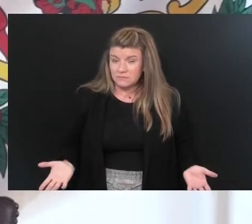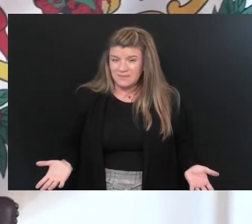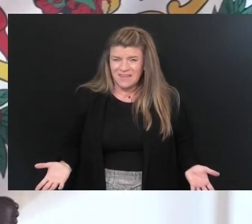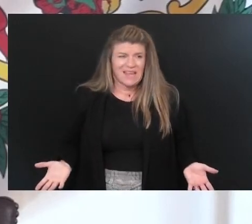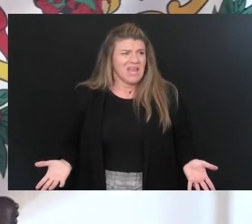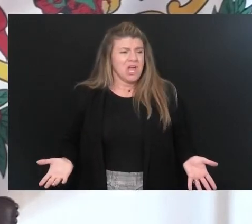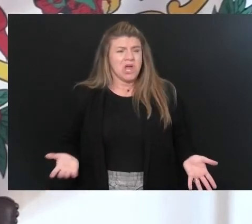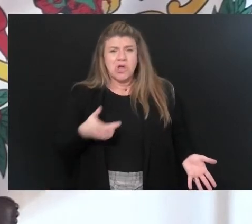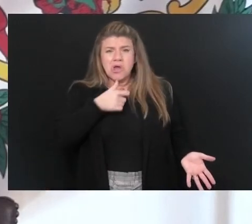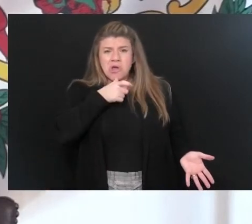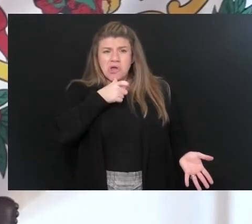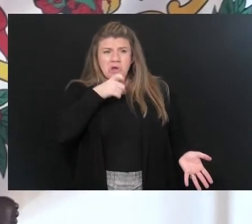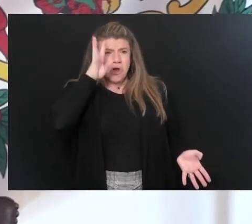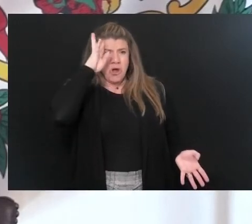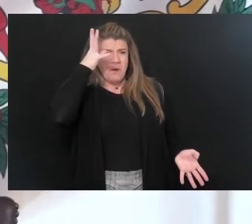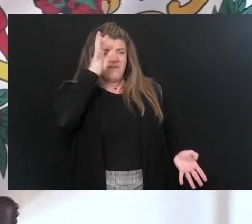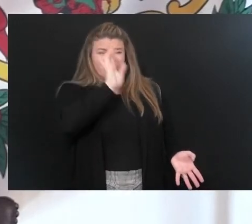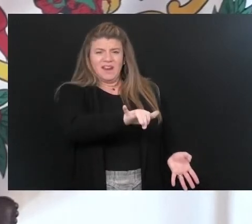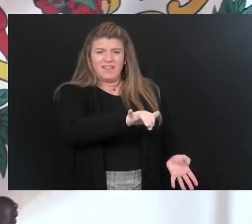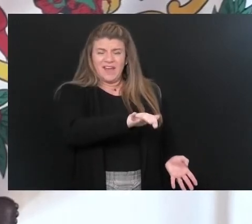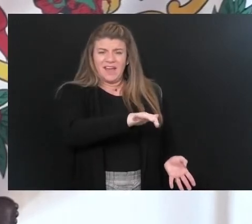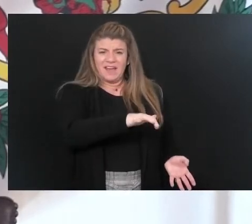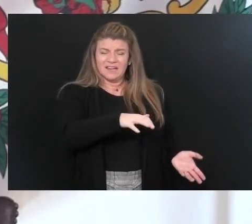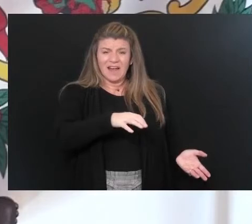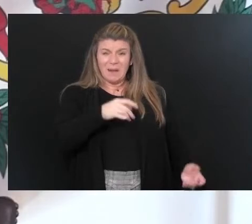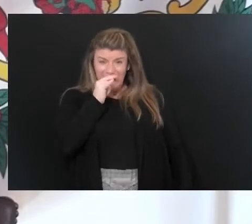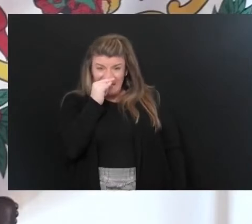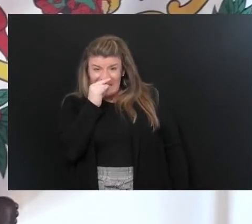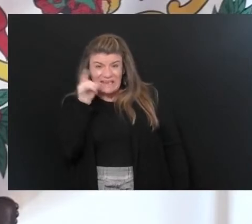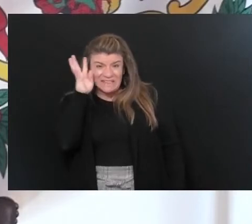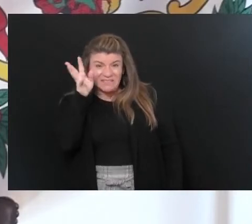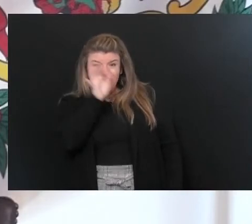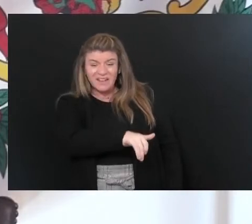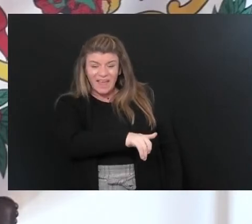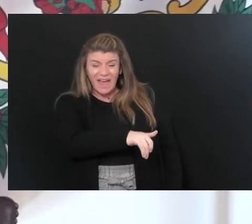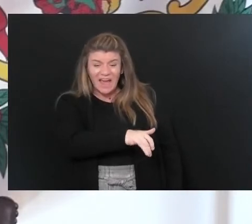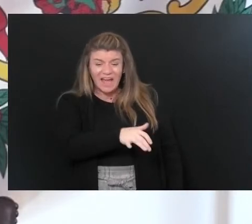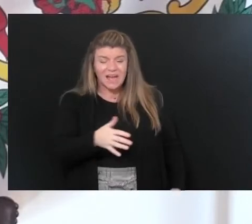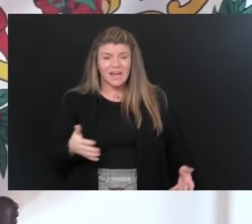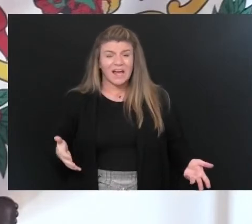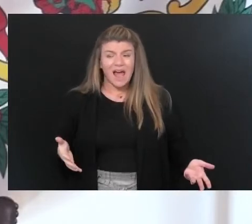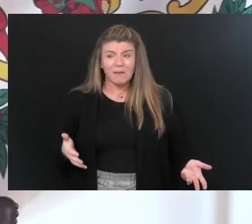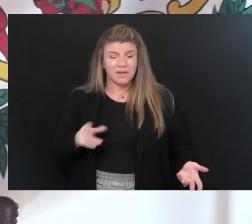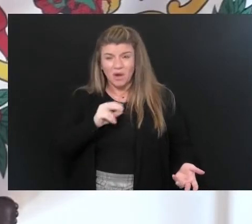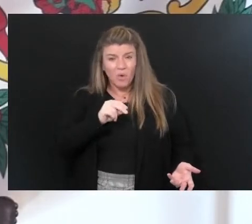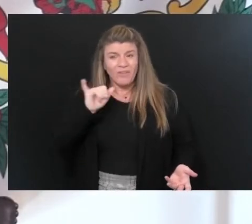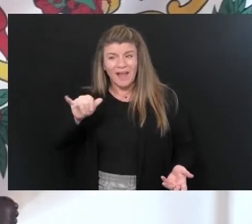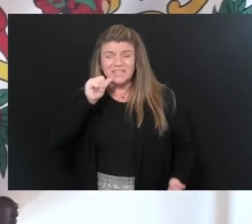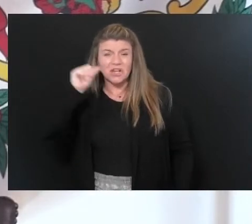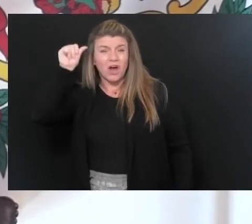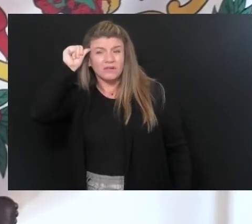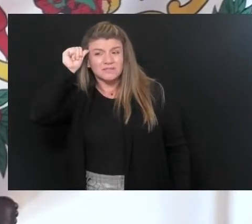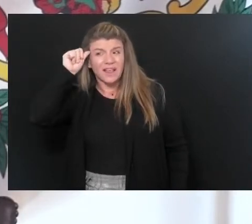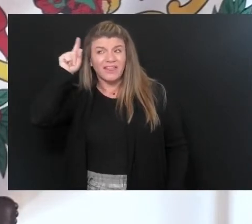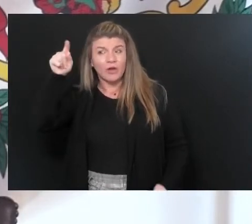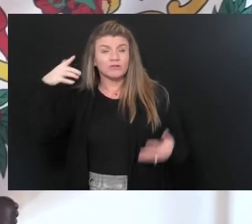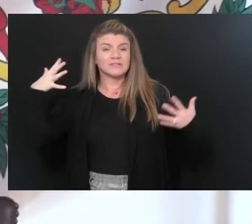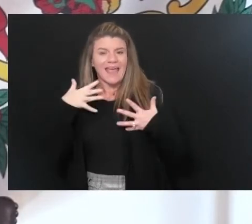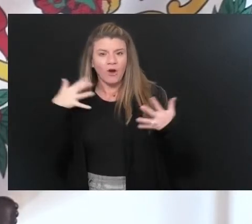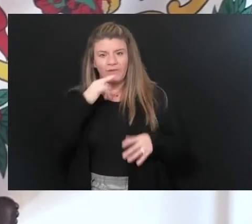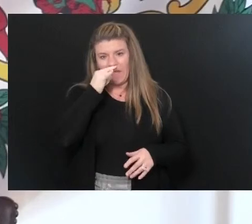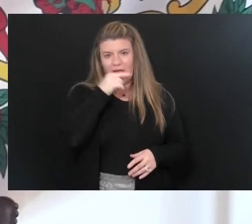Where does this come from? This doesn't come from kids. This comes from adults that are scaring these kids to